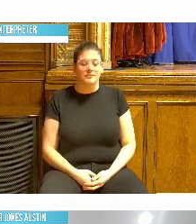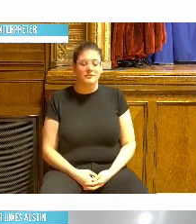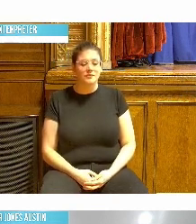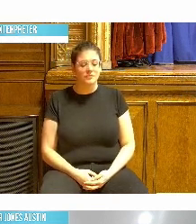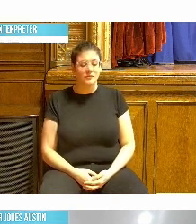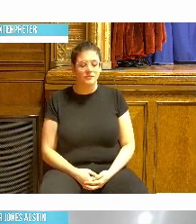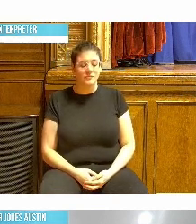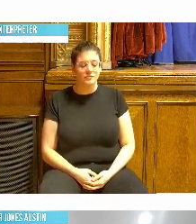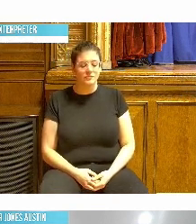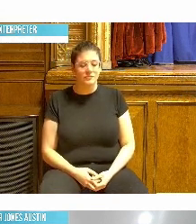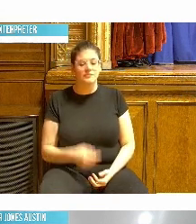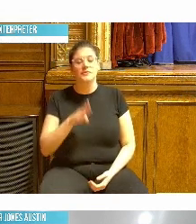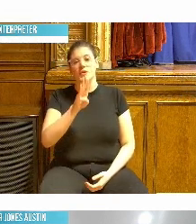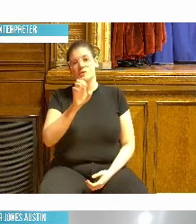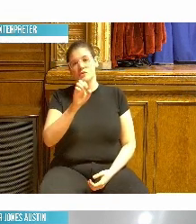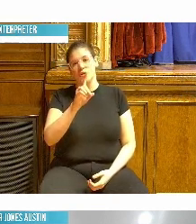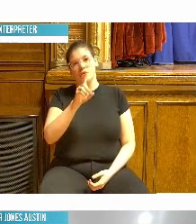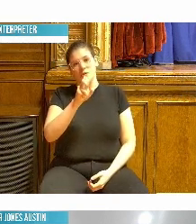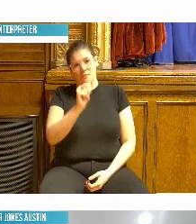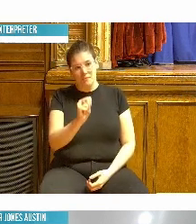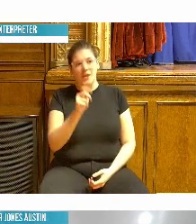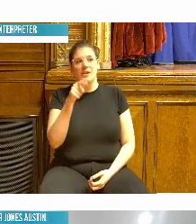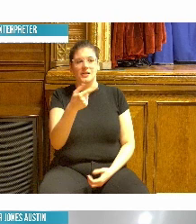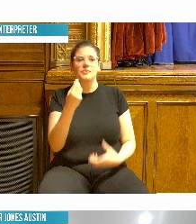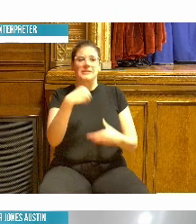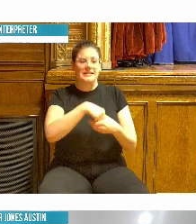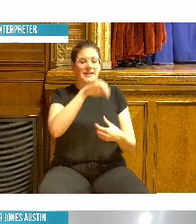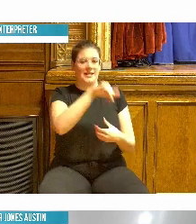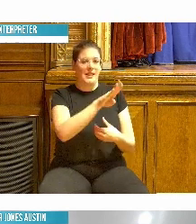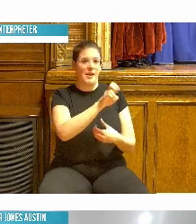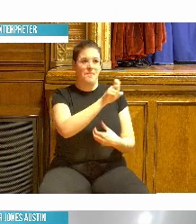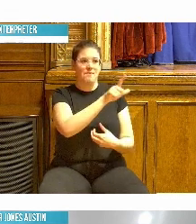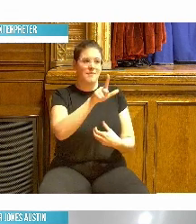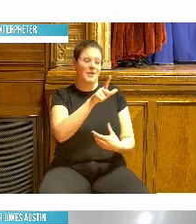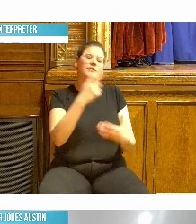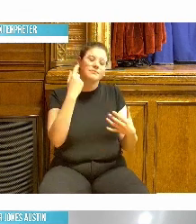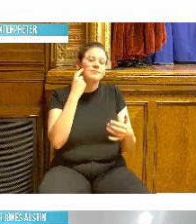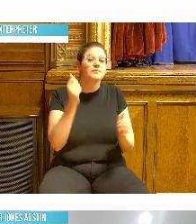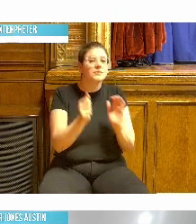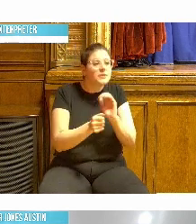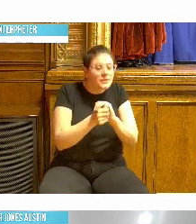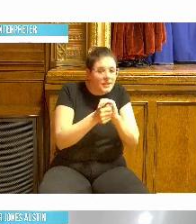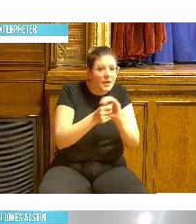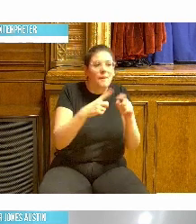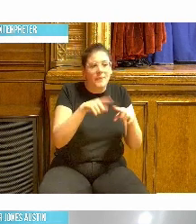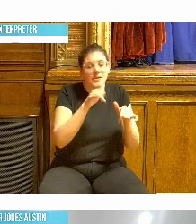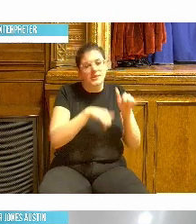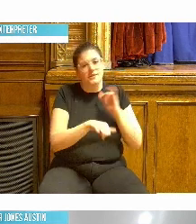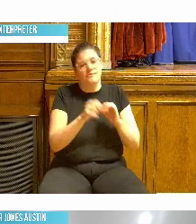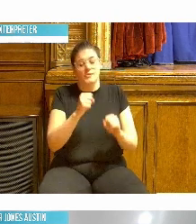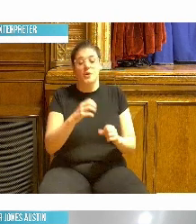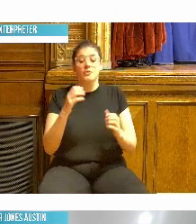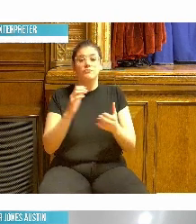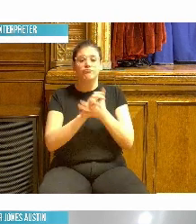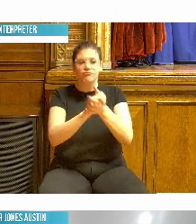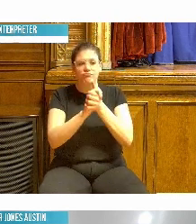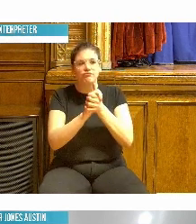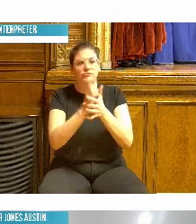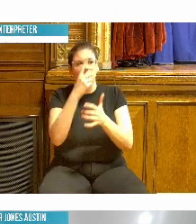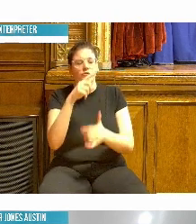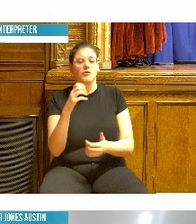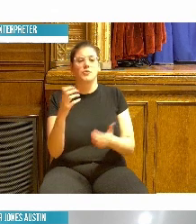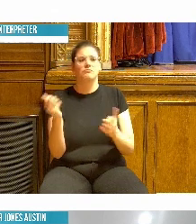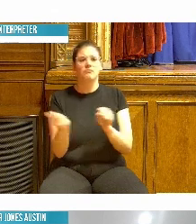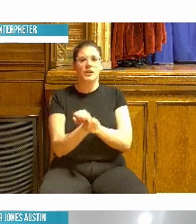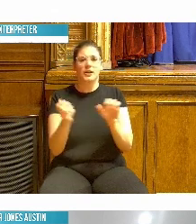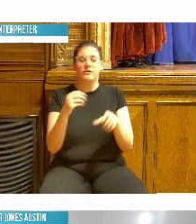of one of the Biden bills that got passed. So again, congratulations to everyone in Rochester for just